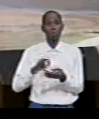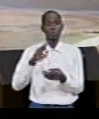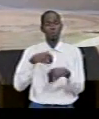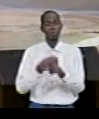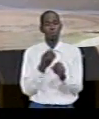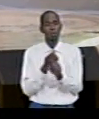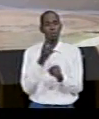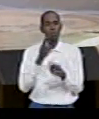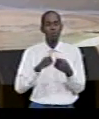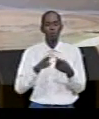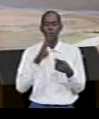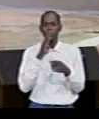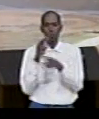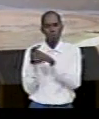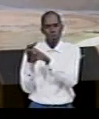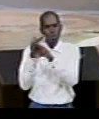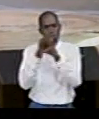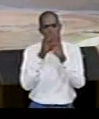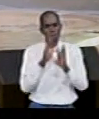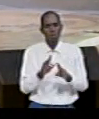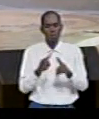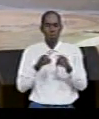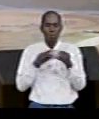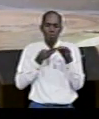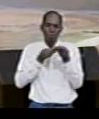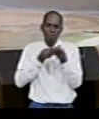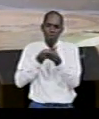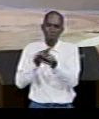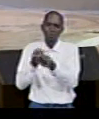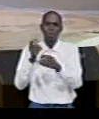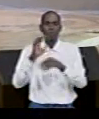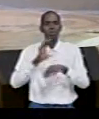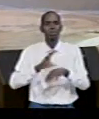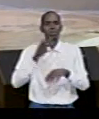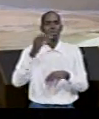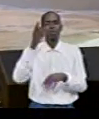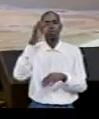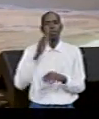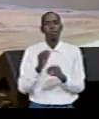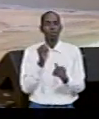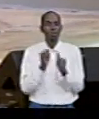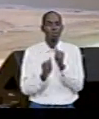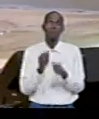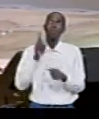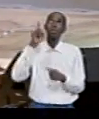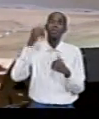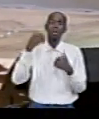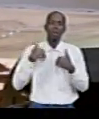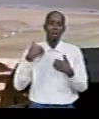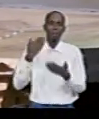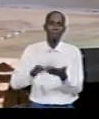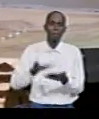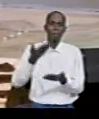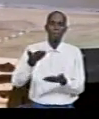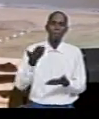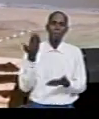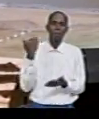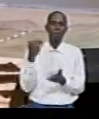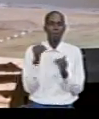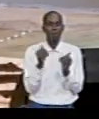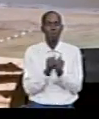to feed the church of God, which he has purchased with